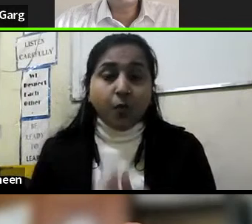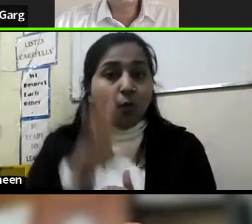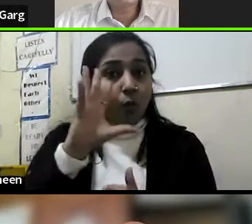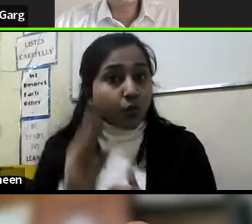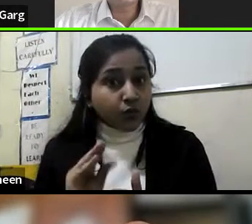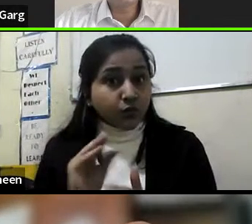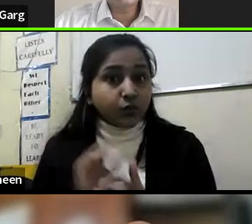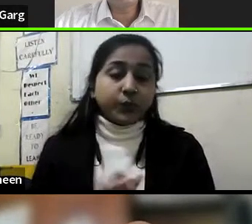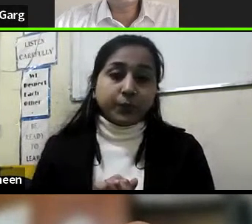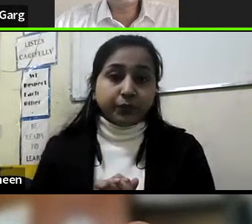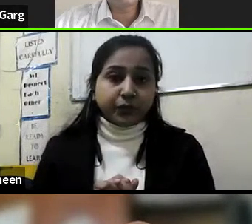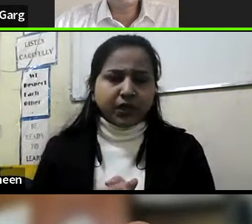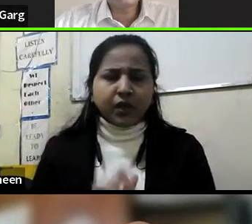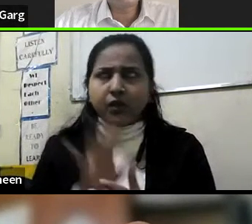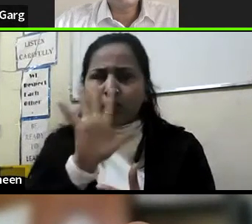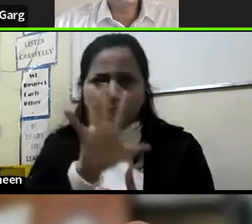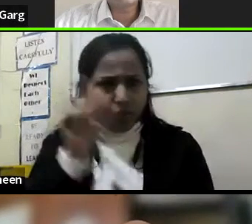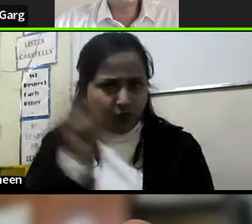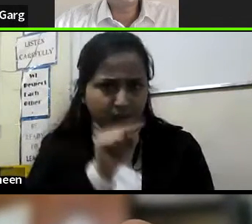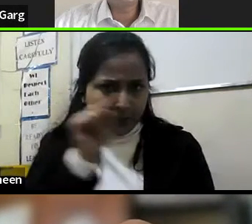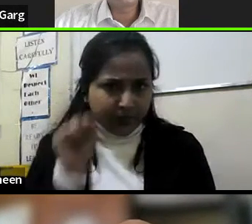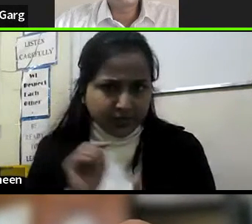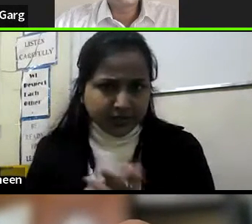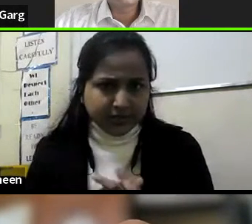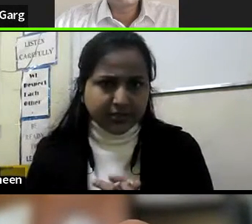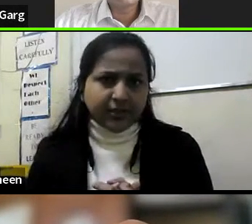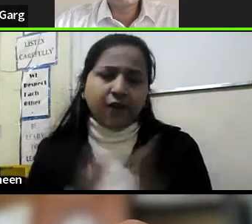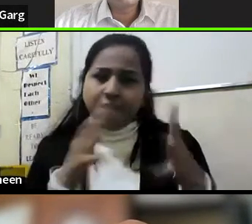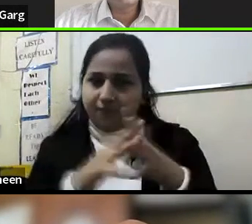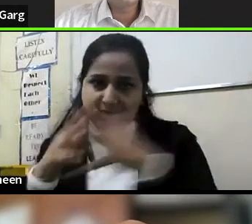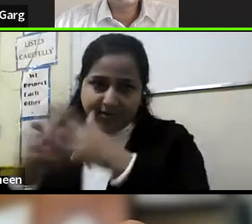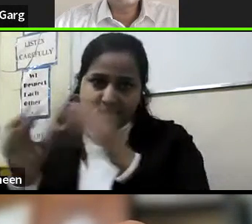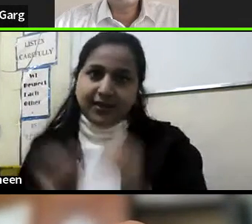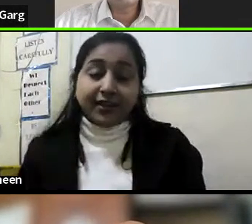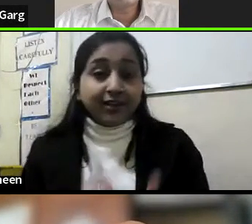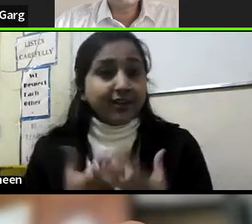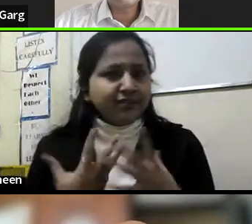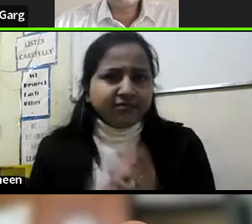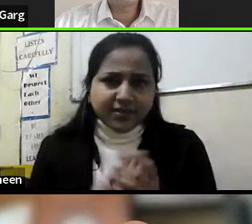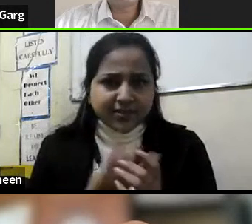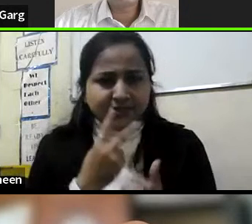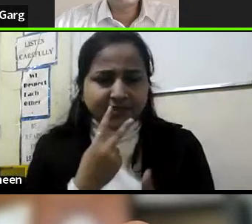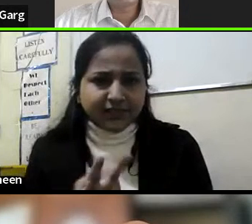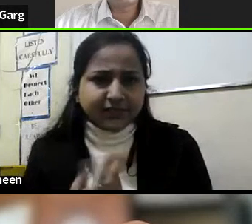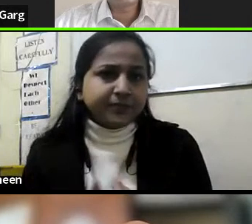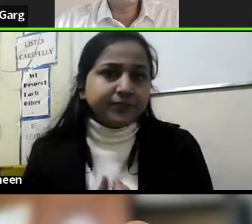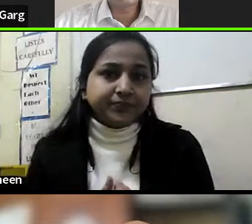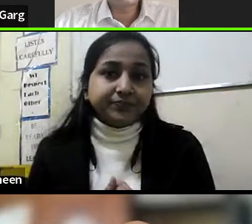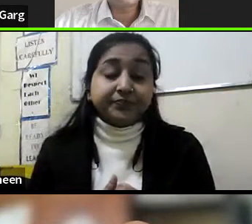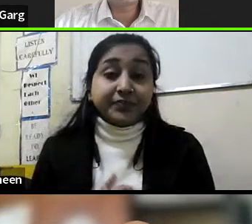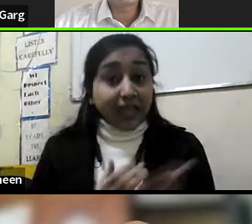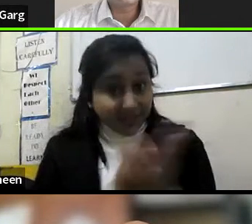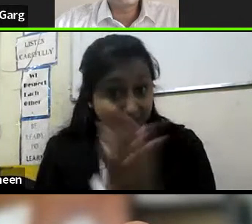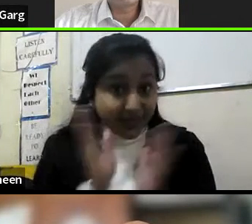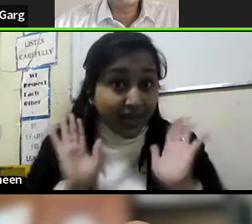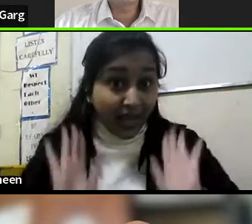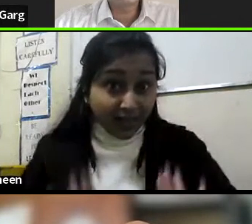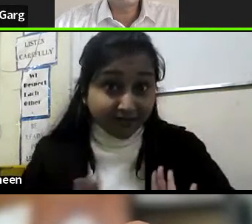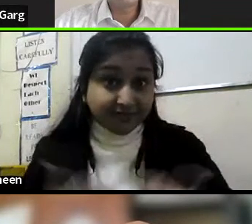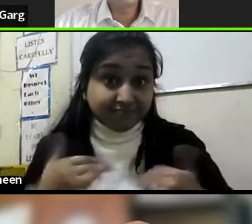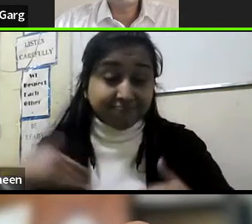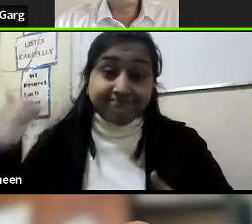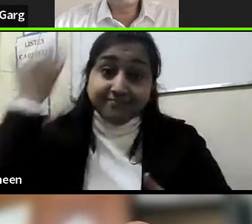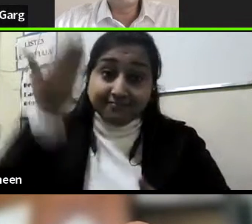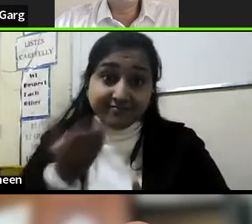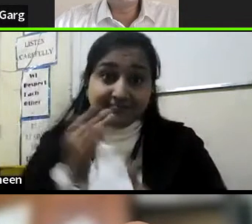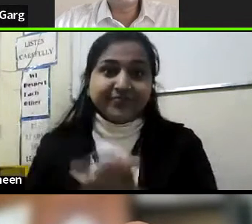percentage, even less than 5% of all the websites we can say are accessible as of today.